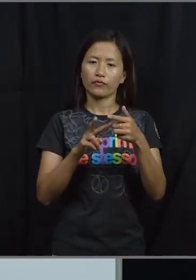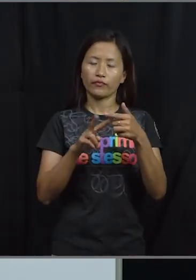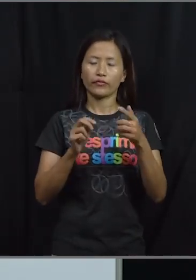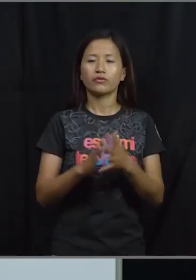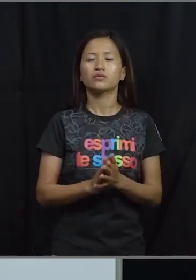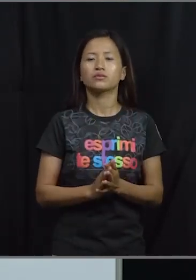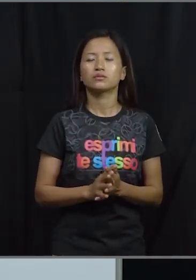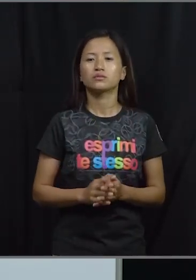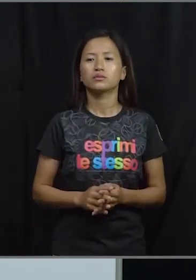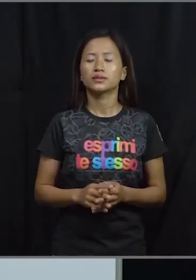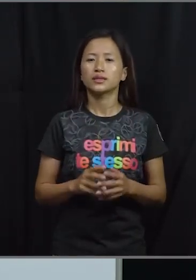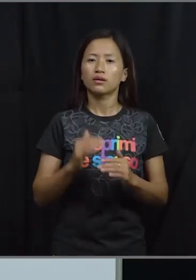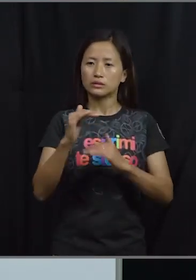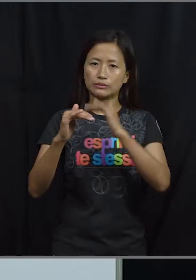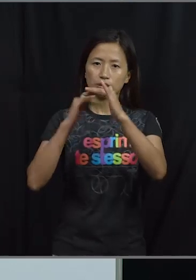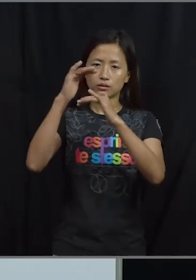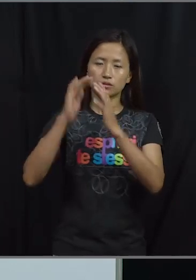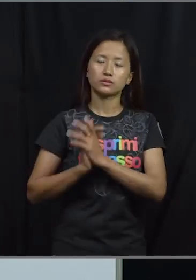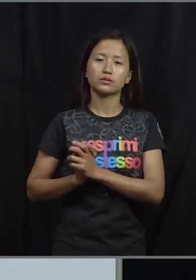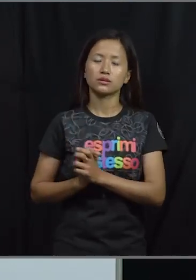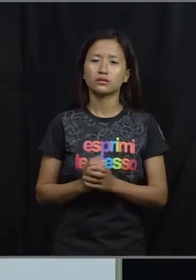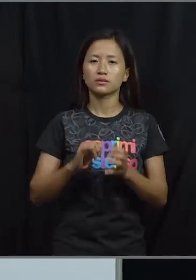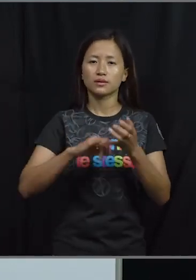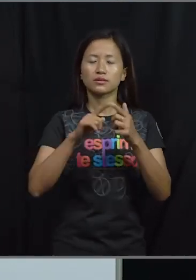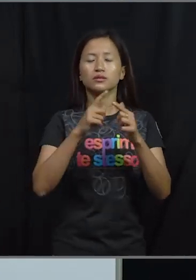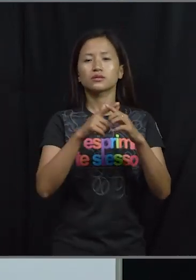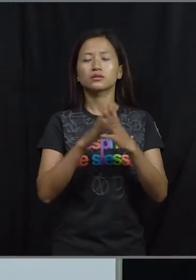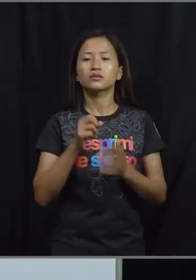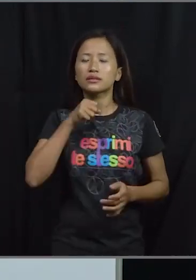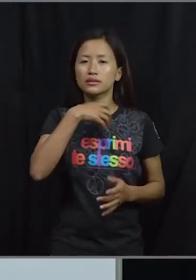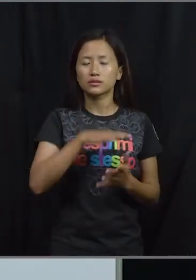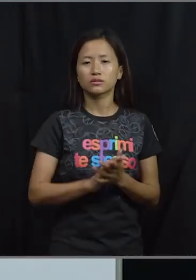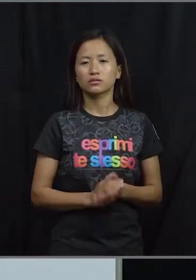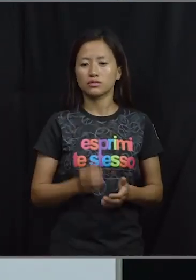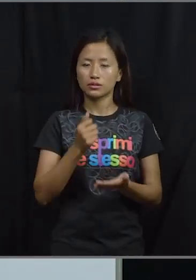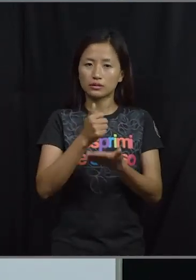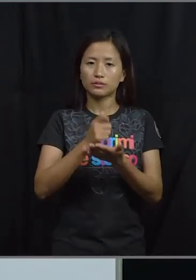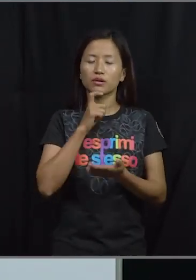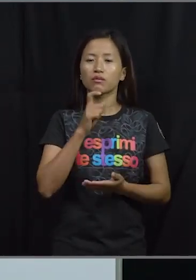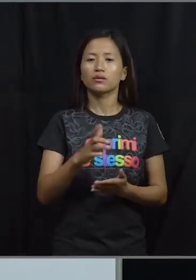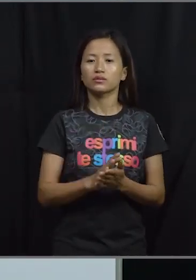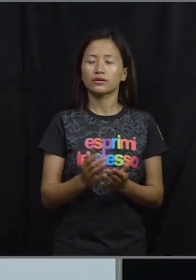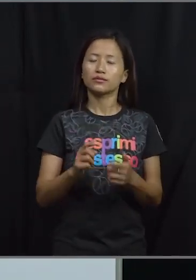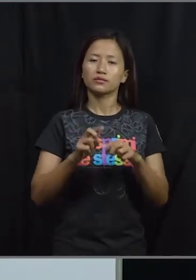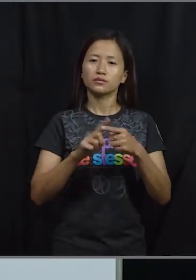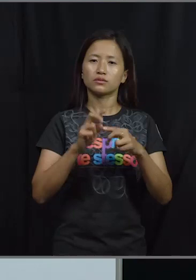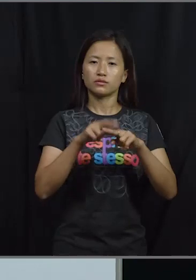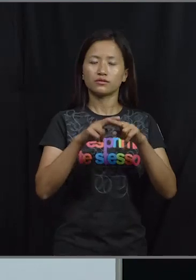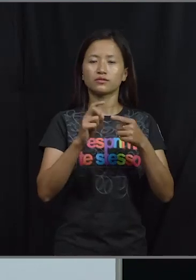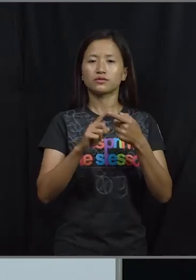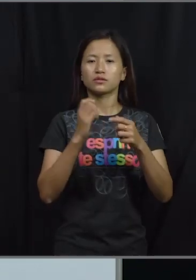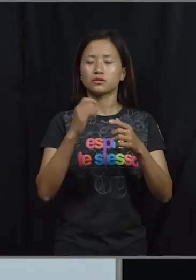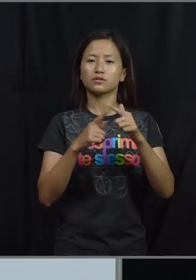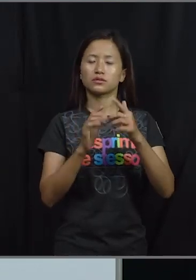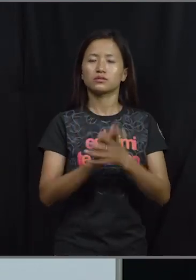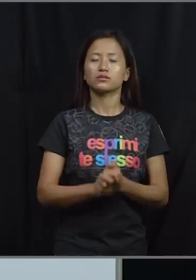So depending on the age and sex composition in population, demand will also be affected. So with this,